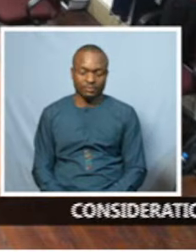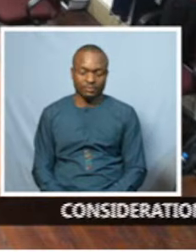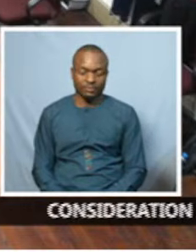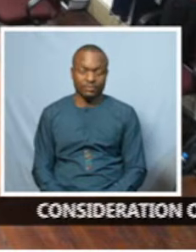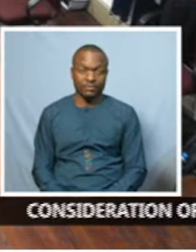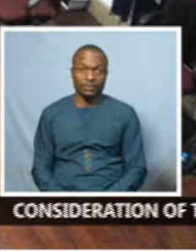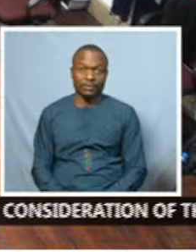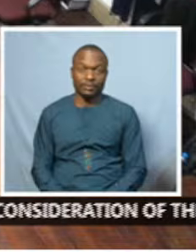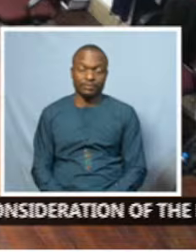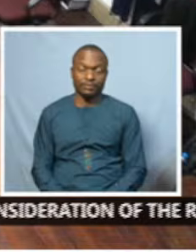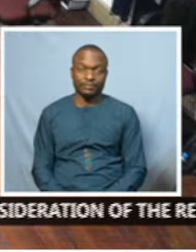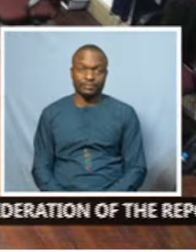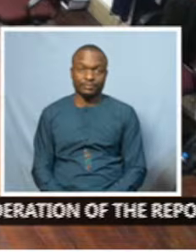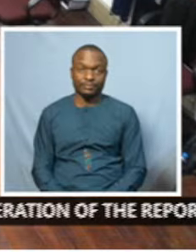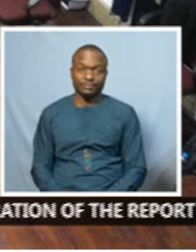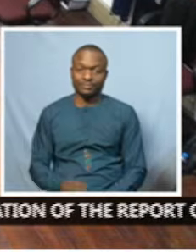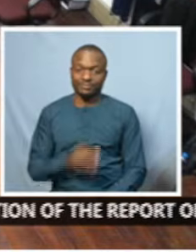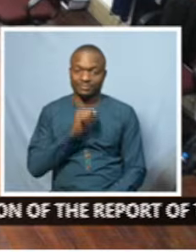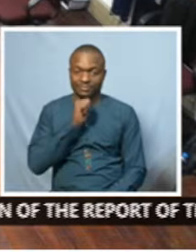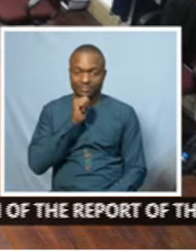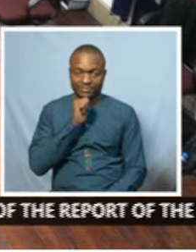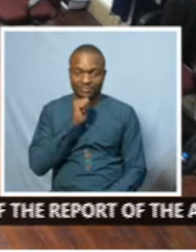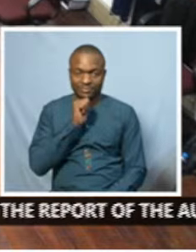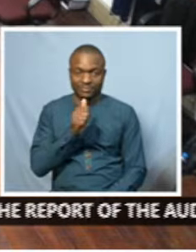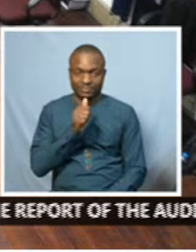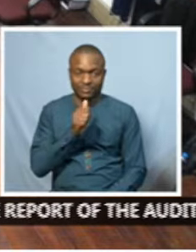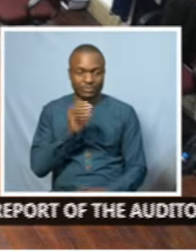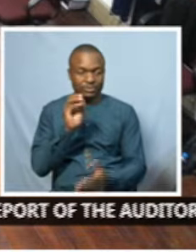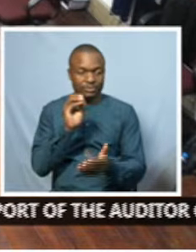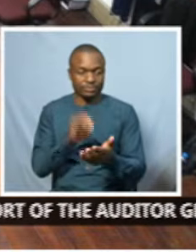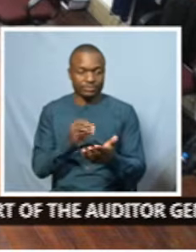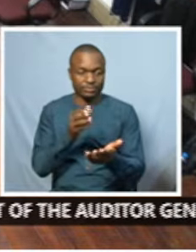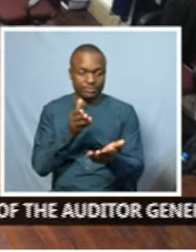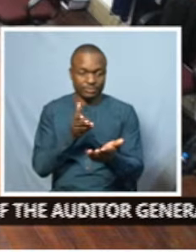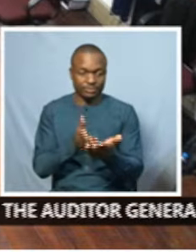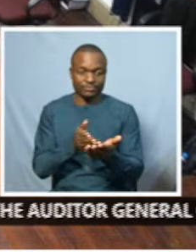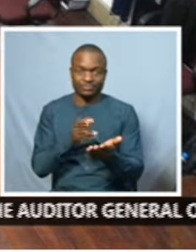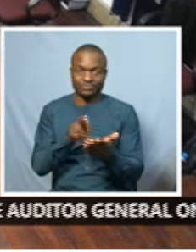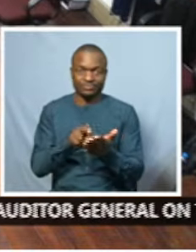Fortunately, Chair, it's not noted on this report.